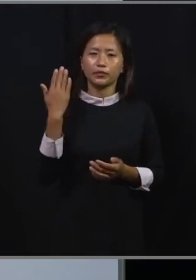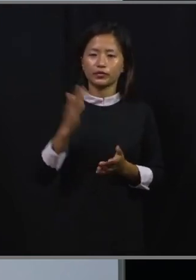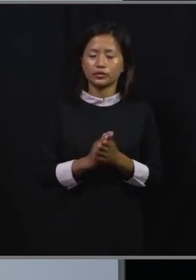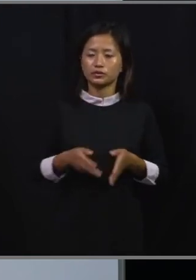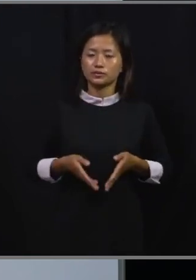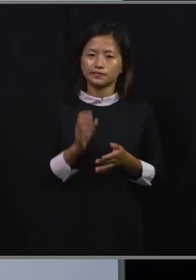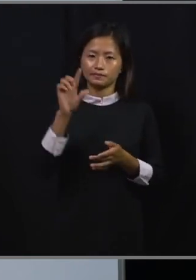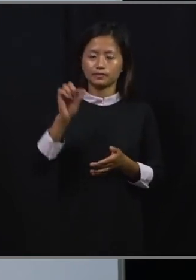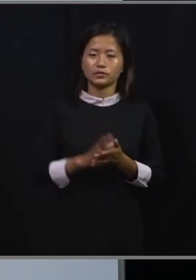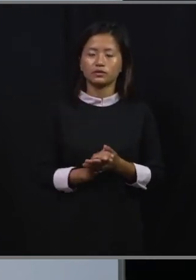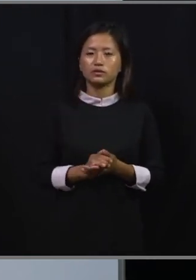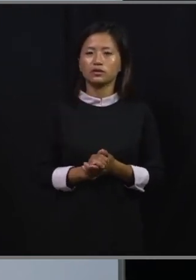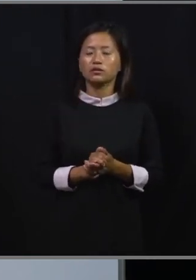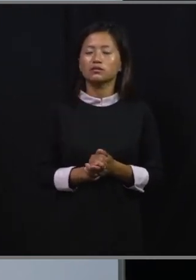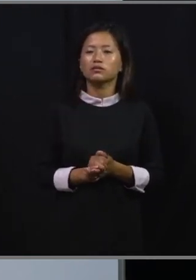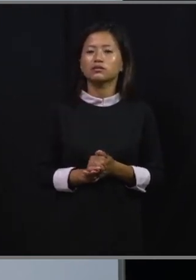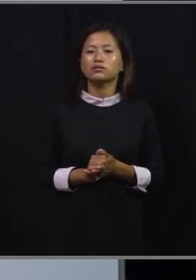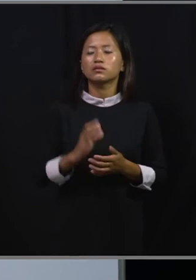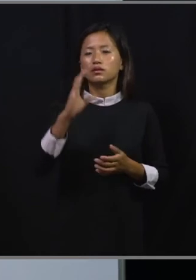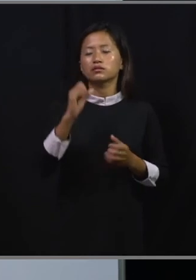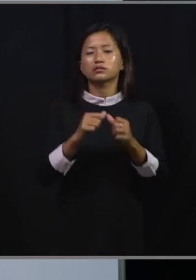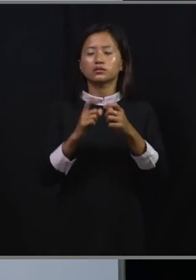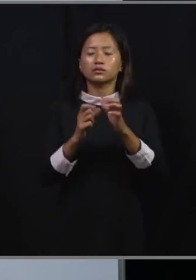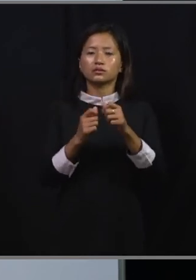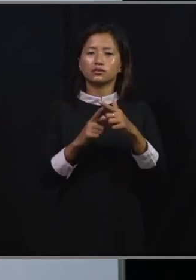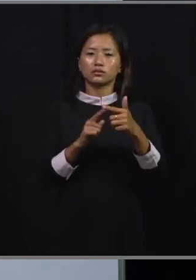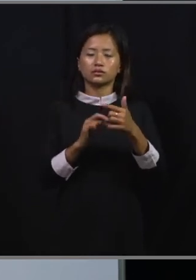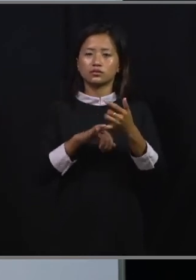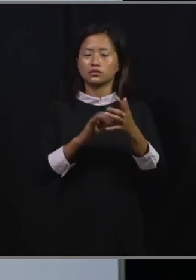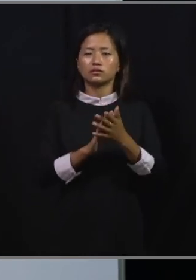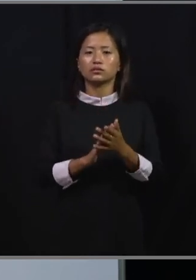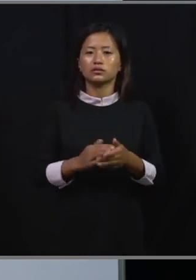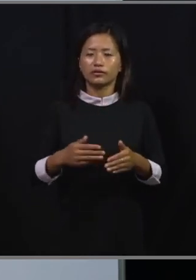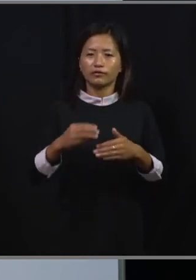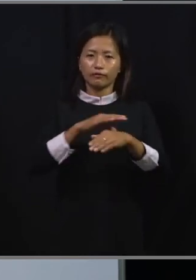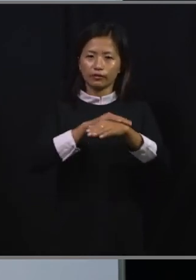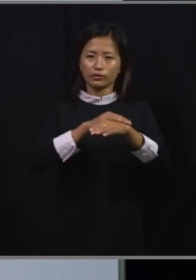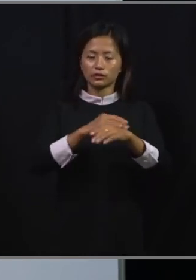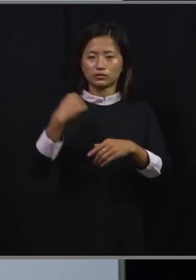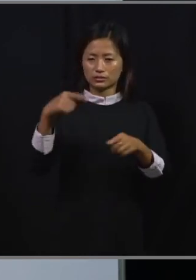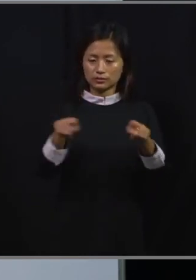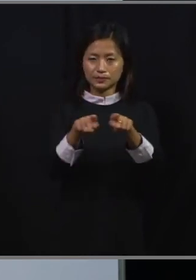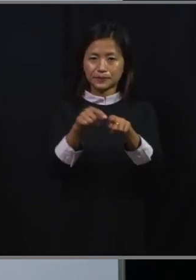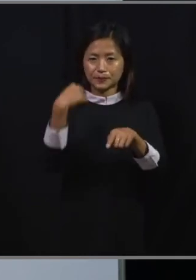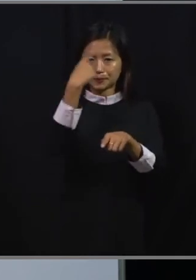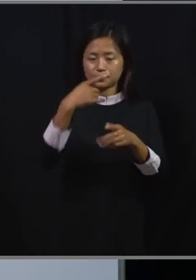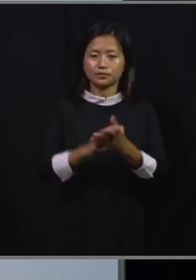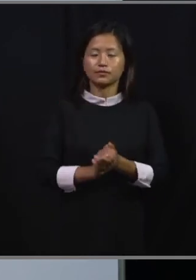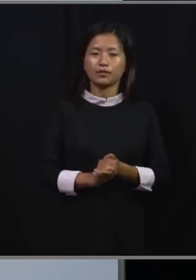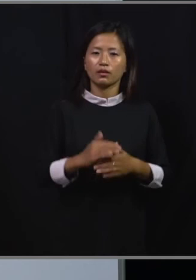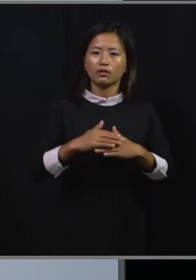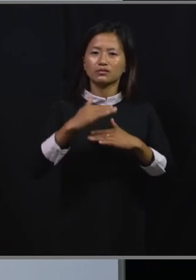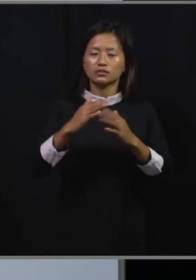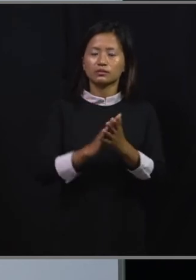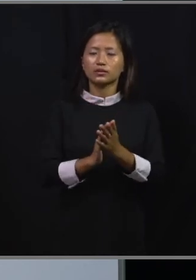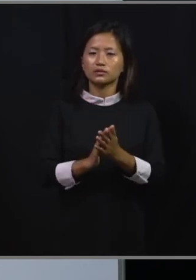of wavefront. Okay, so what is wavefront? As I told you, locus of all the particles vibrating in the same phase. So, depending upon the source, depending upon